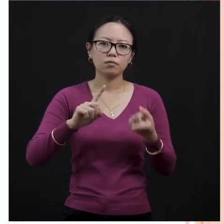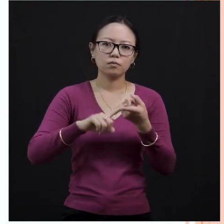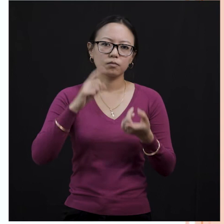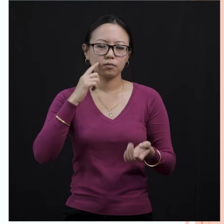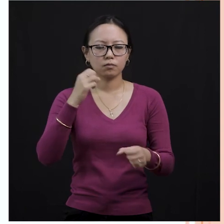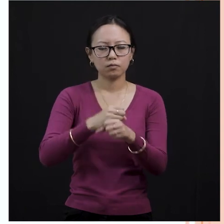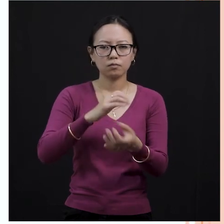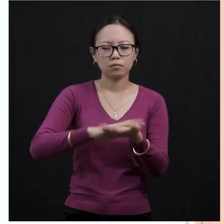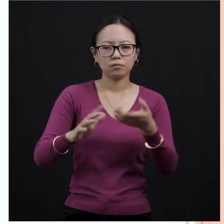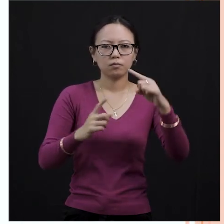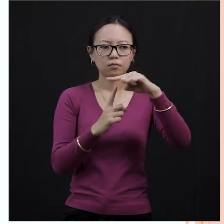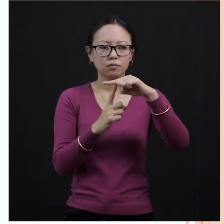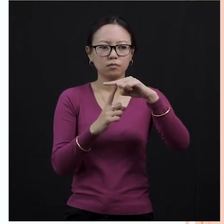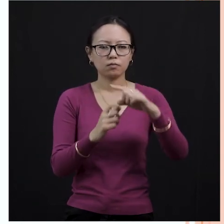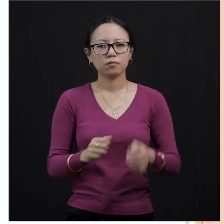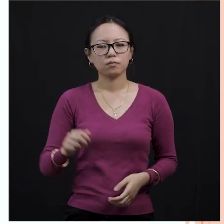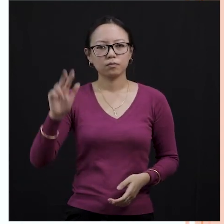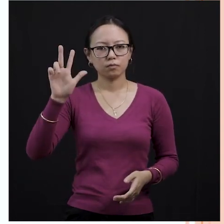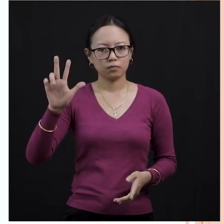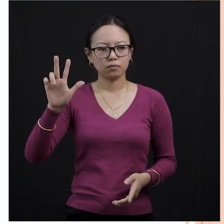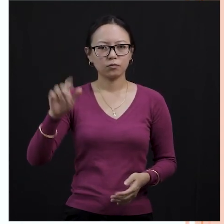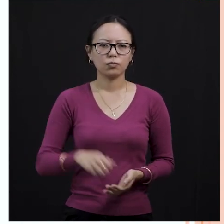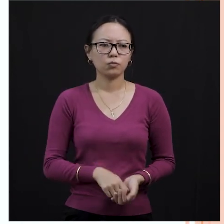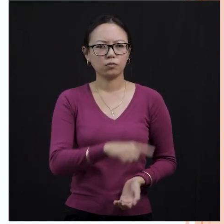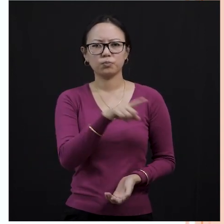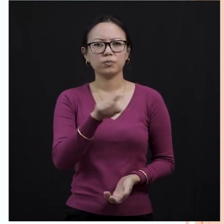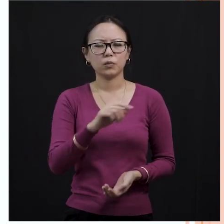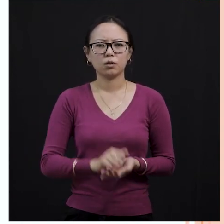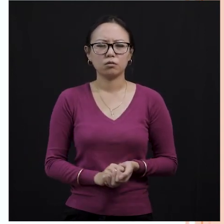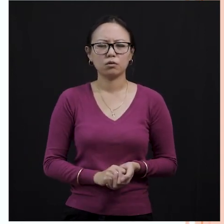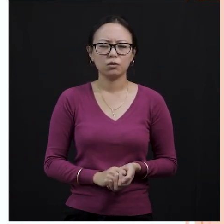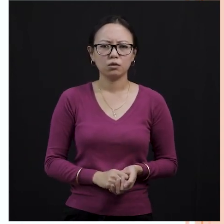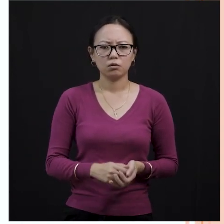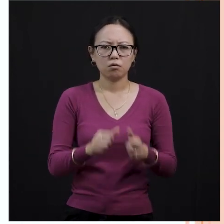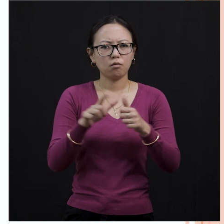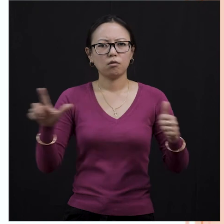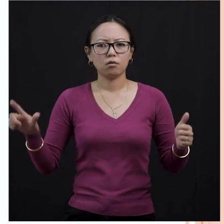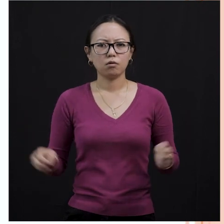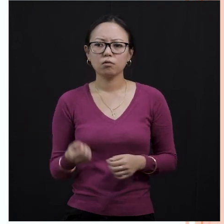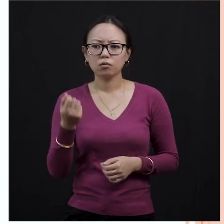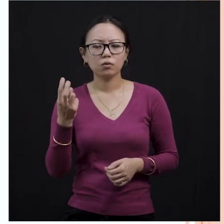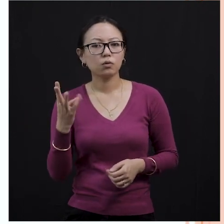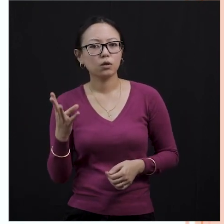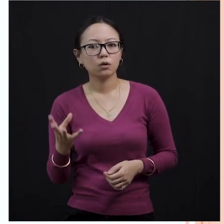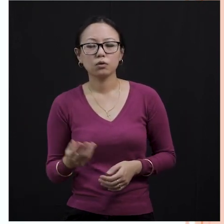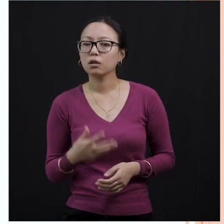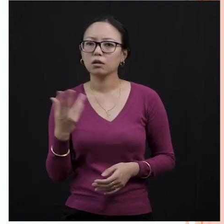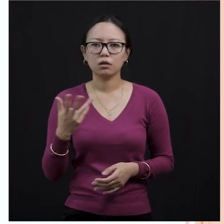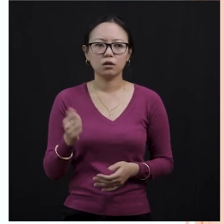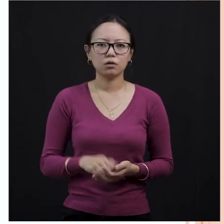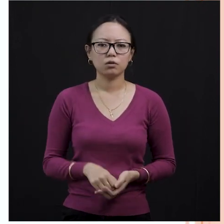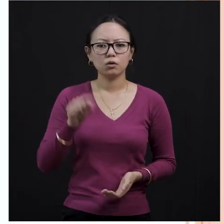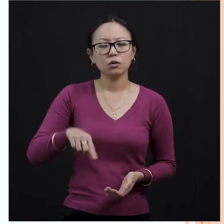is all about counting numbers. Counting numbers, today we have learned how to